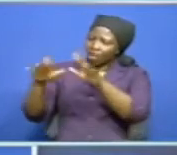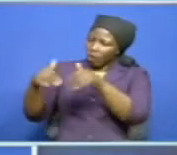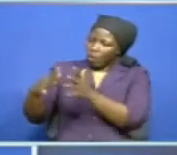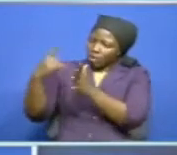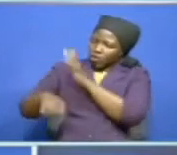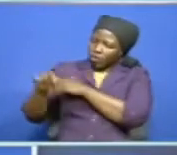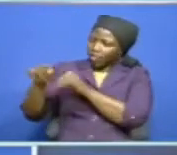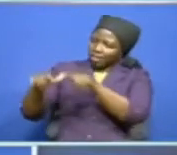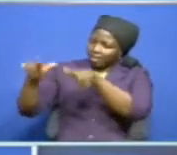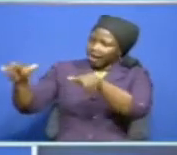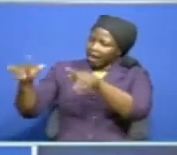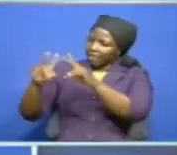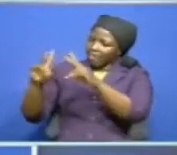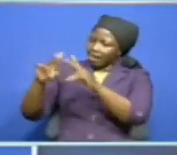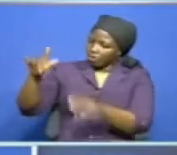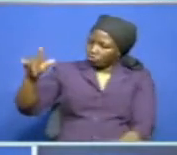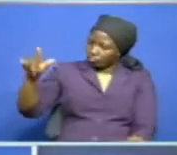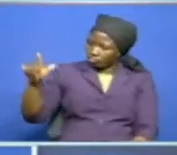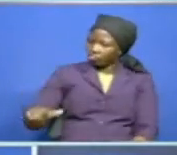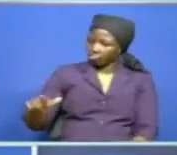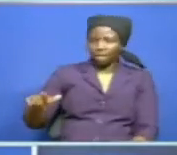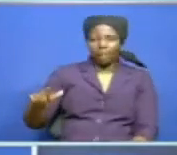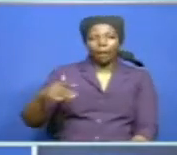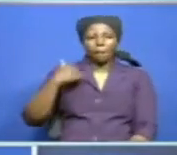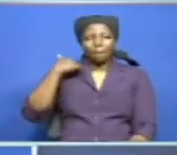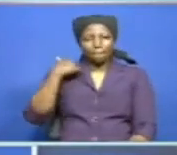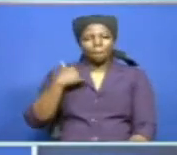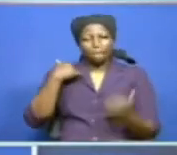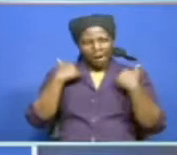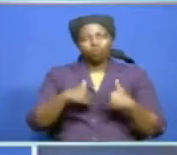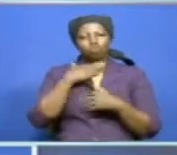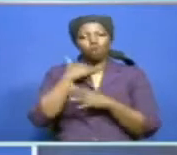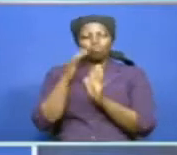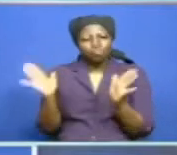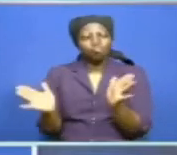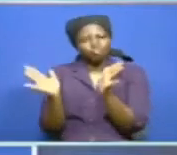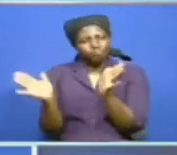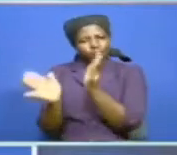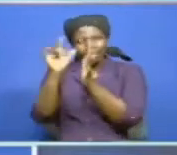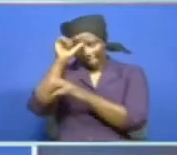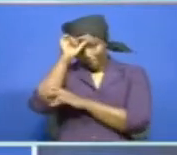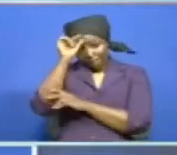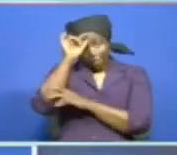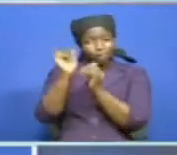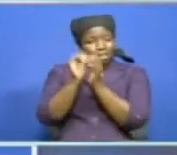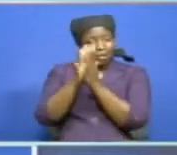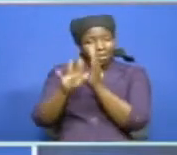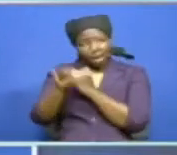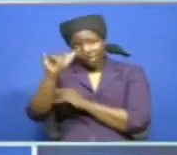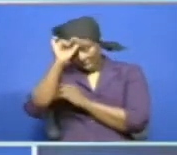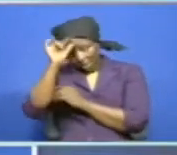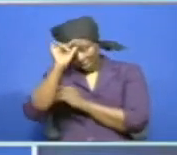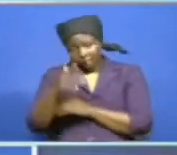land is very low. And what I would like to encourage the government and the county government